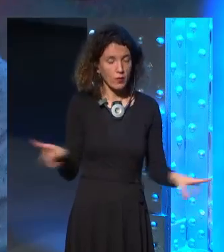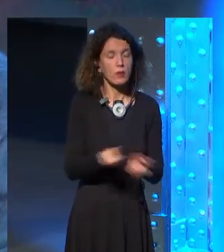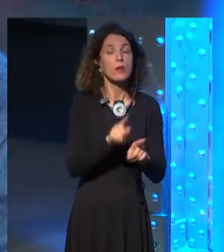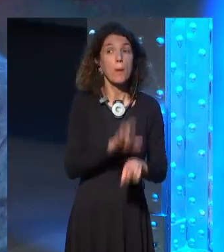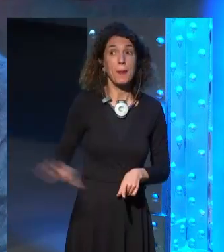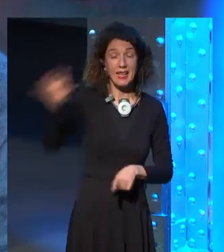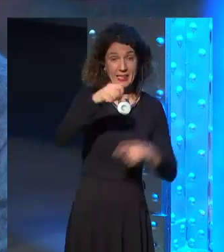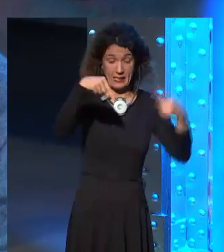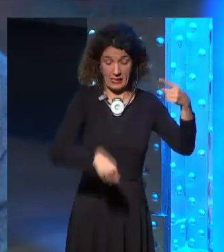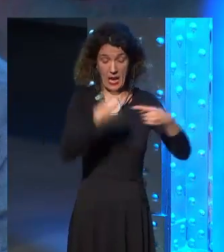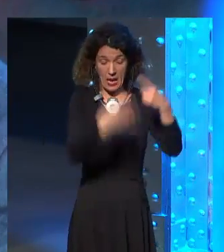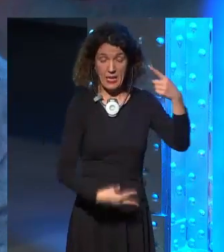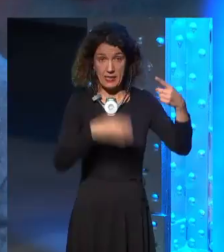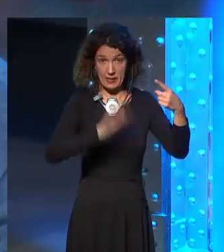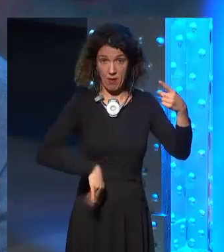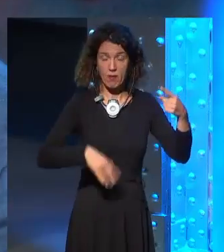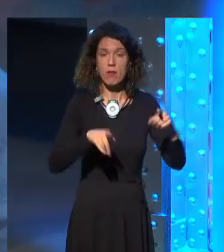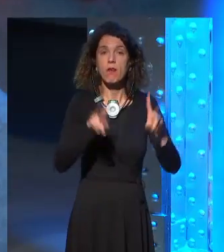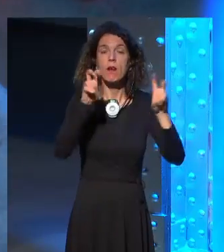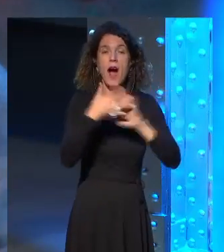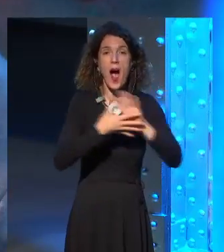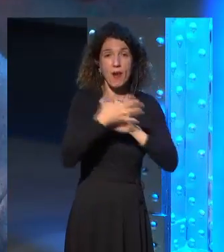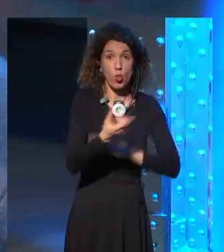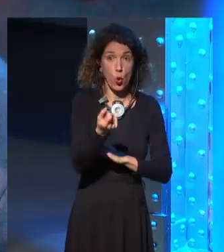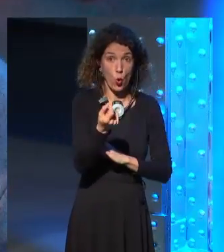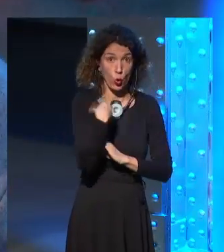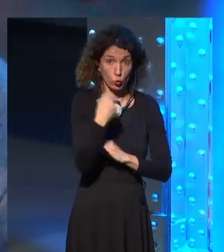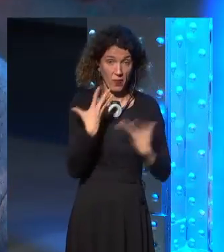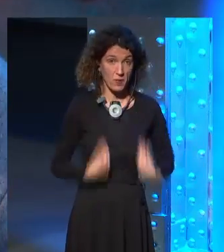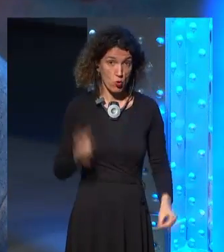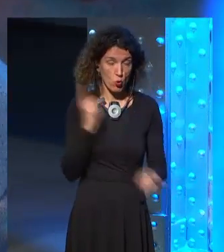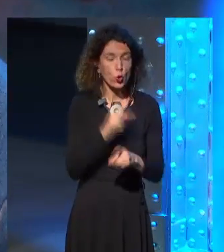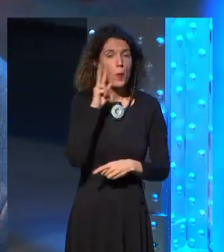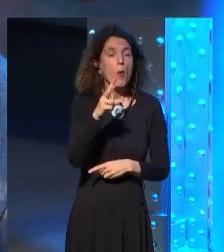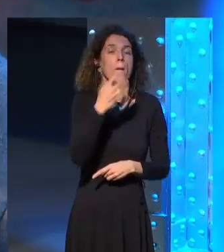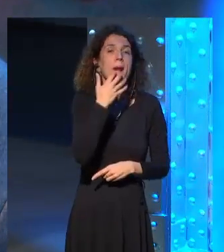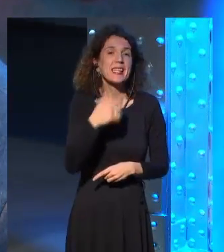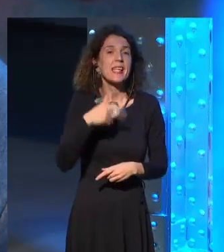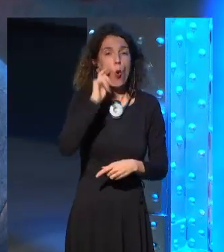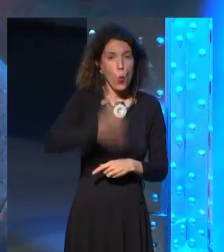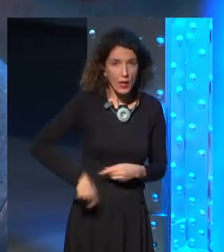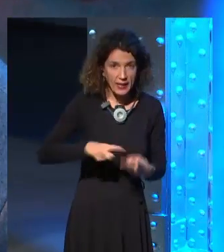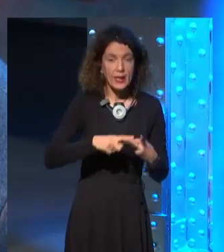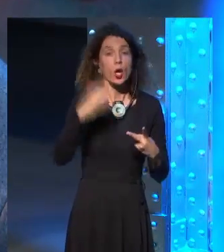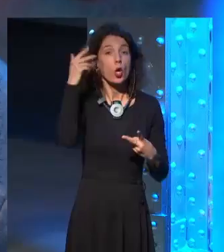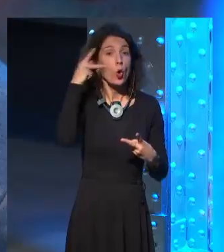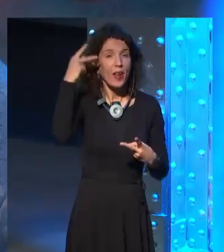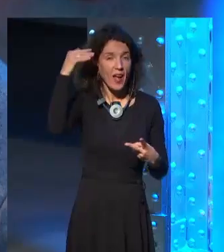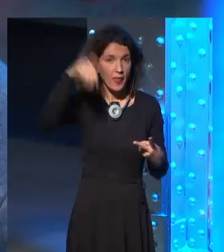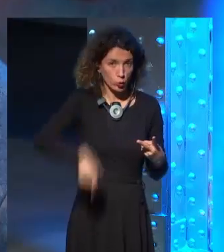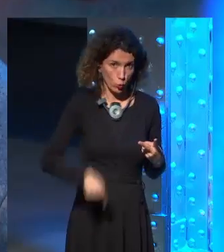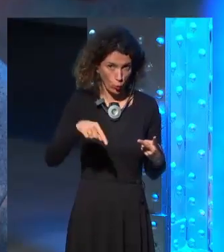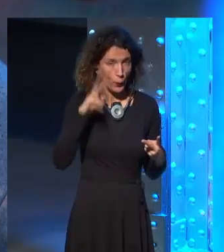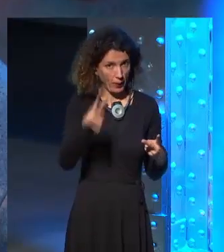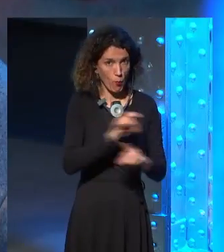when it comes to consumption of antidepressants, you will see countries like Hungary and South Korea. Are people